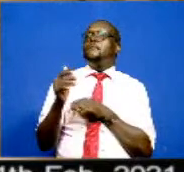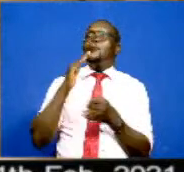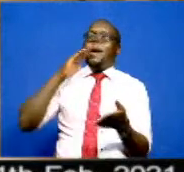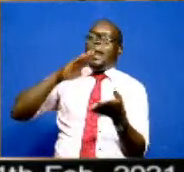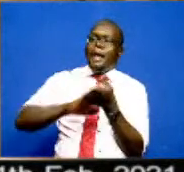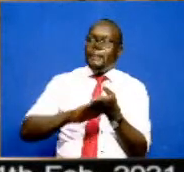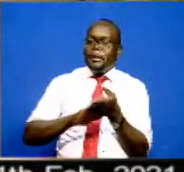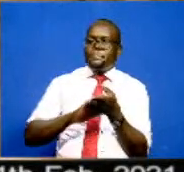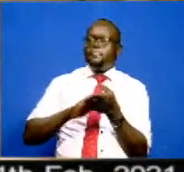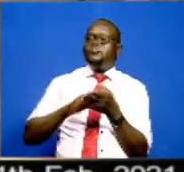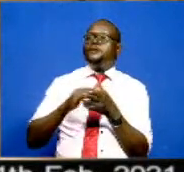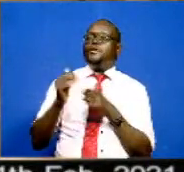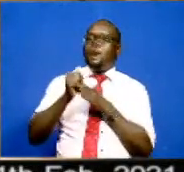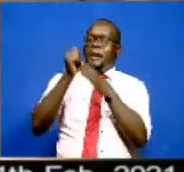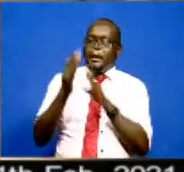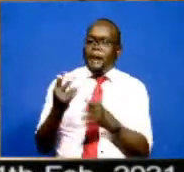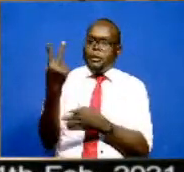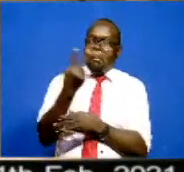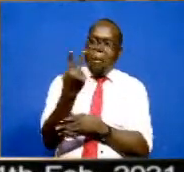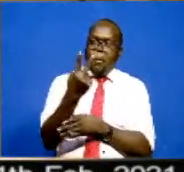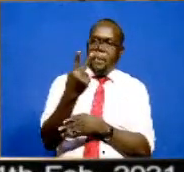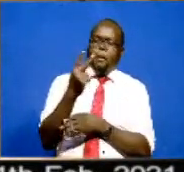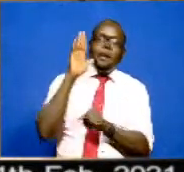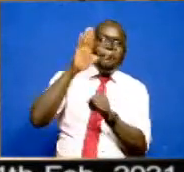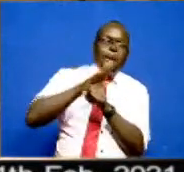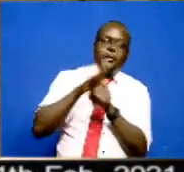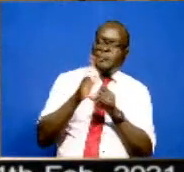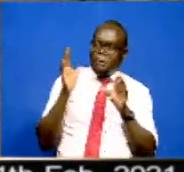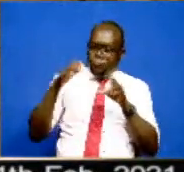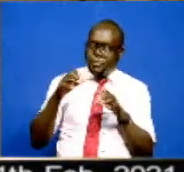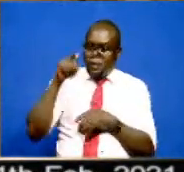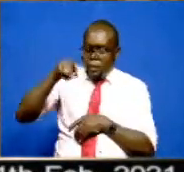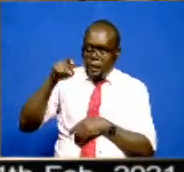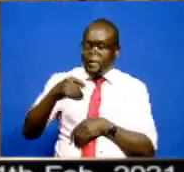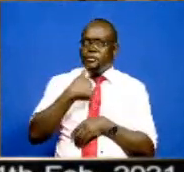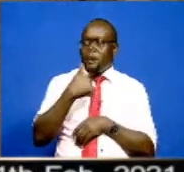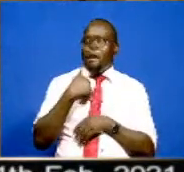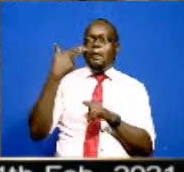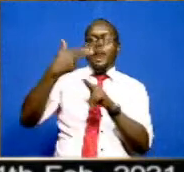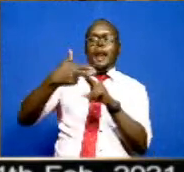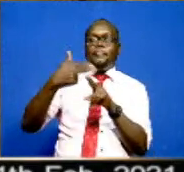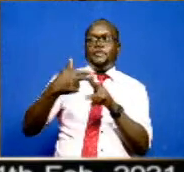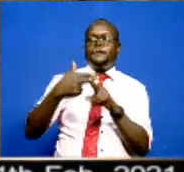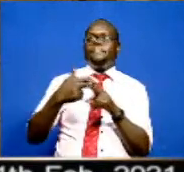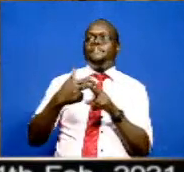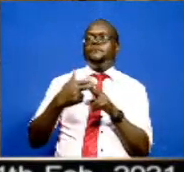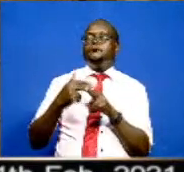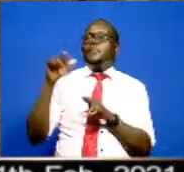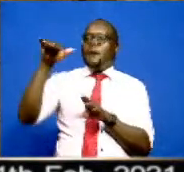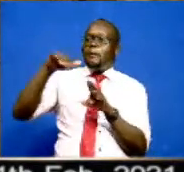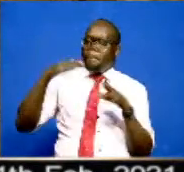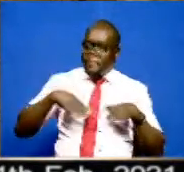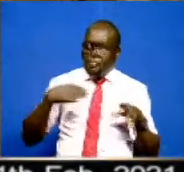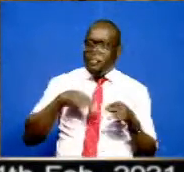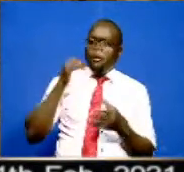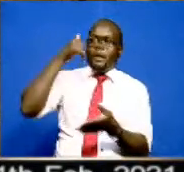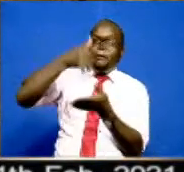majority, leader minority, that we need to have names of the people who are going to sit